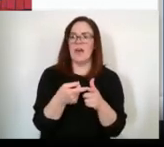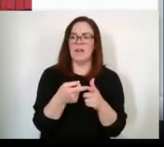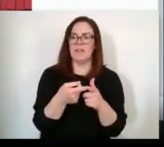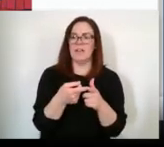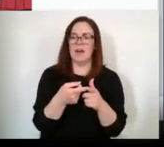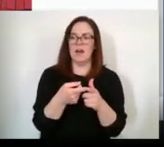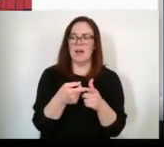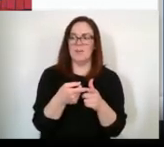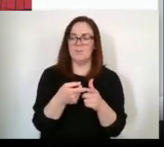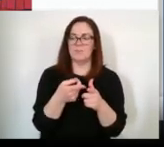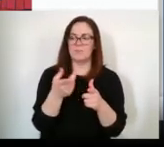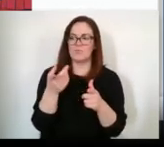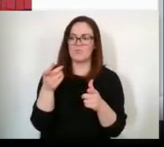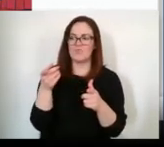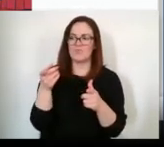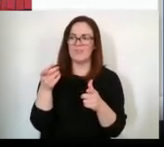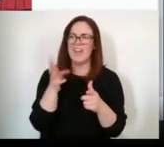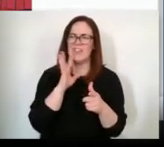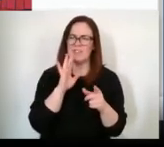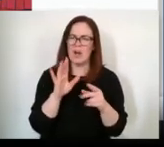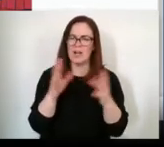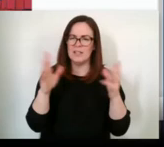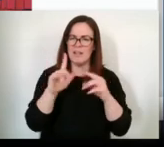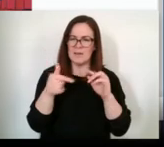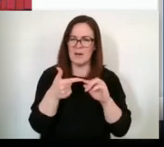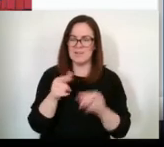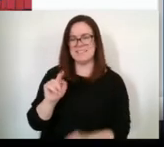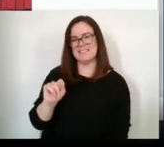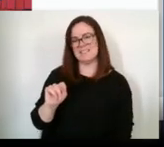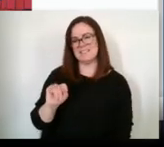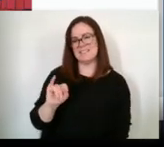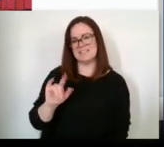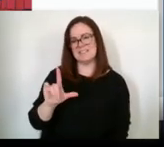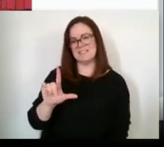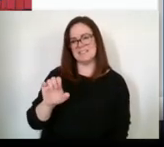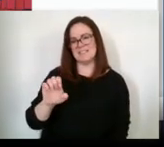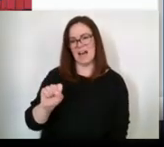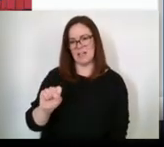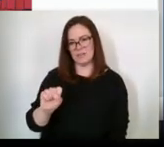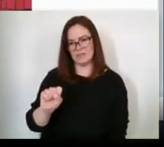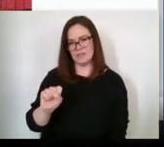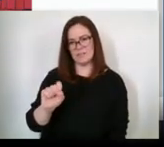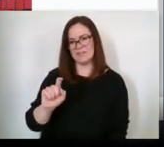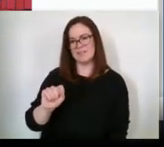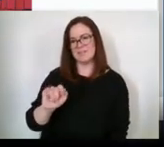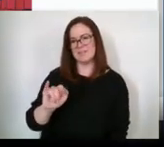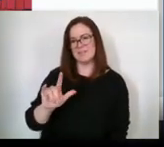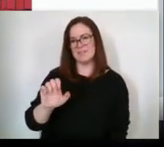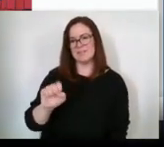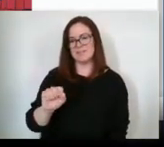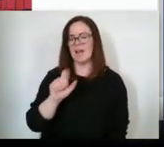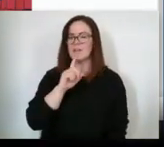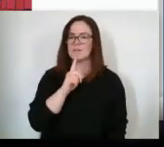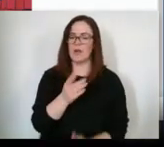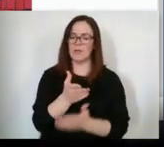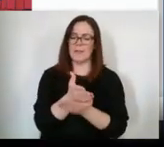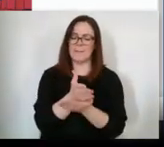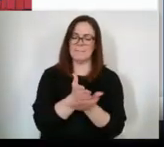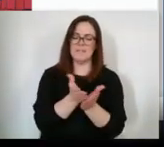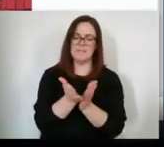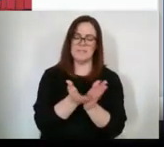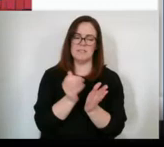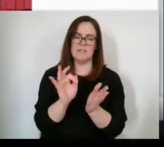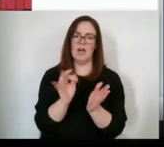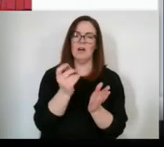And then they talk a lot about tiles. Tiles are